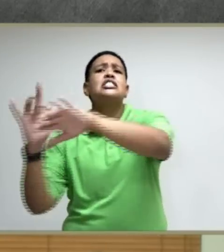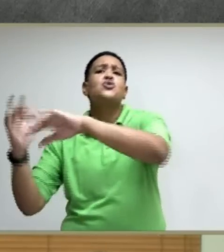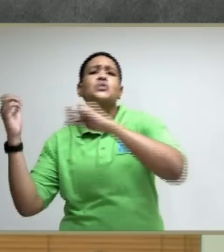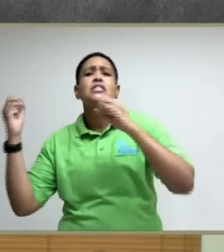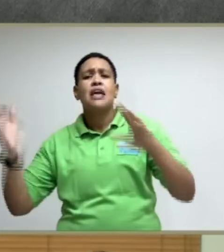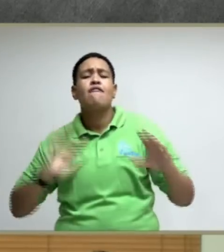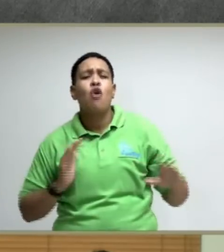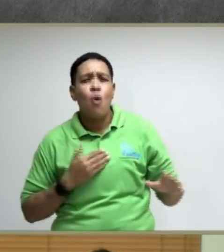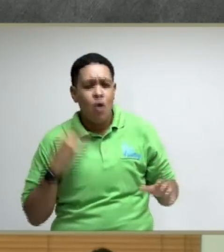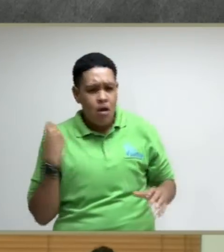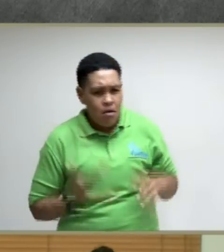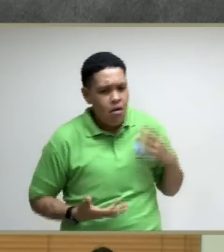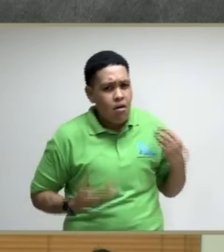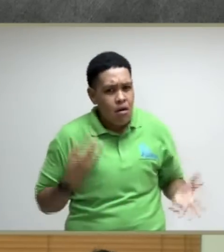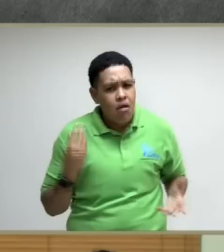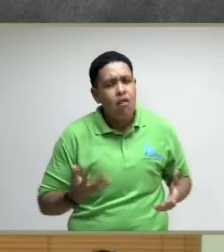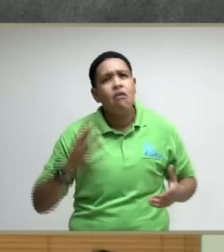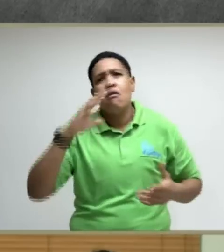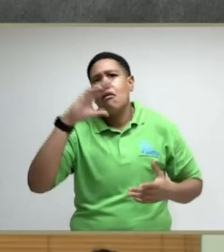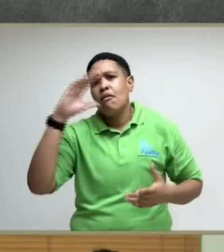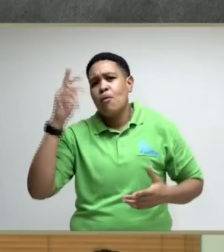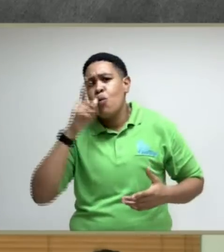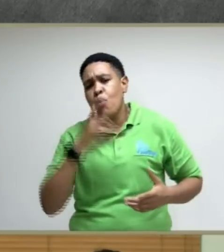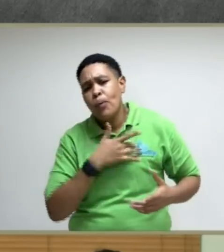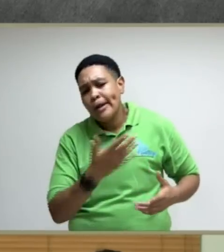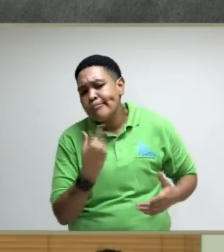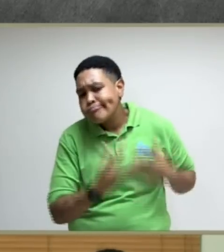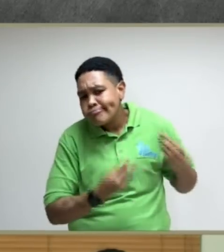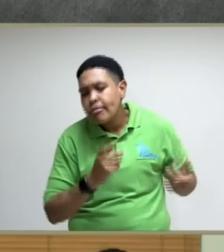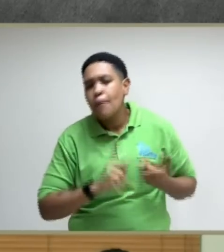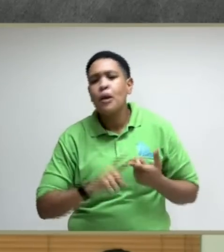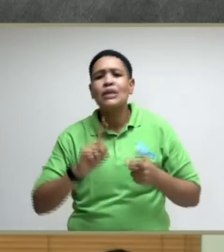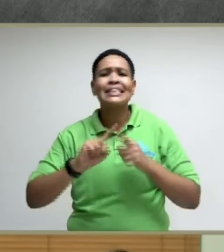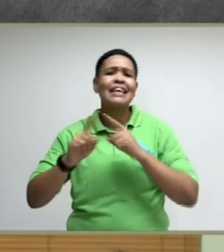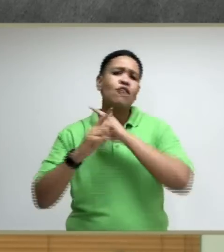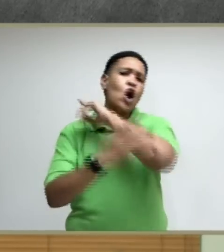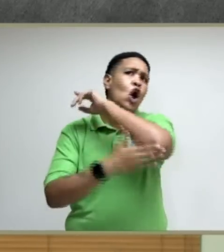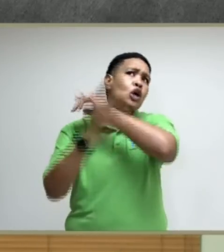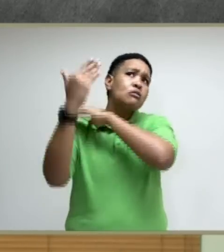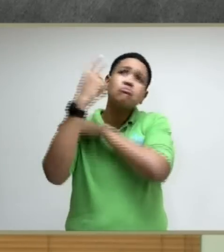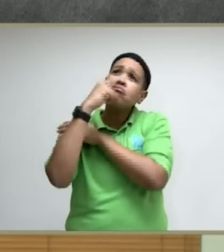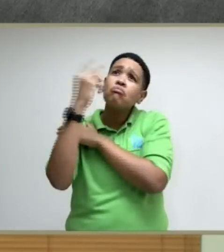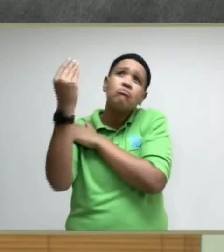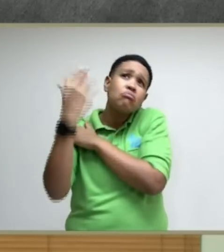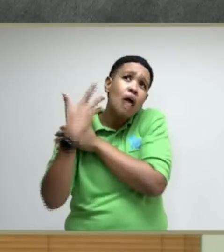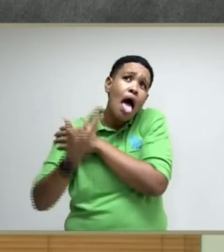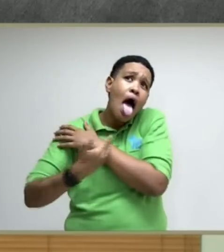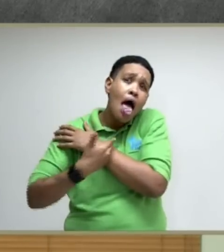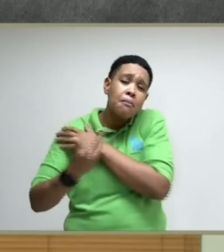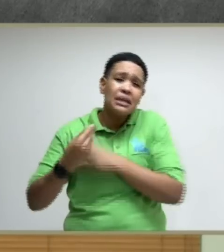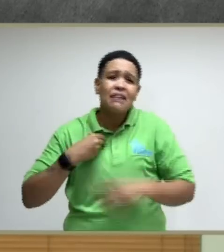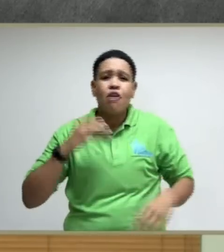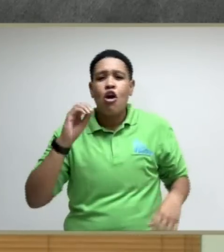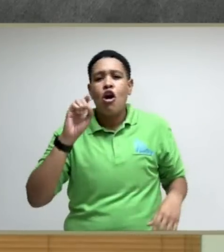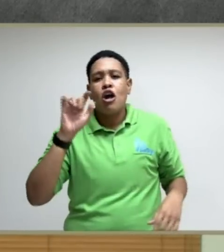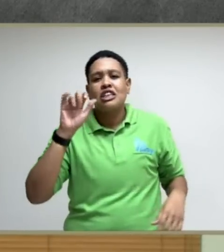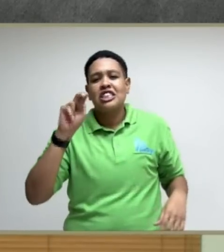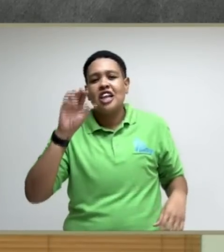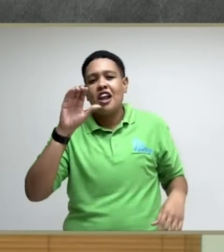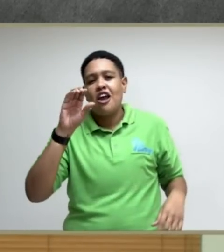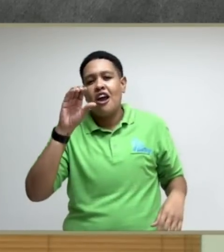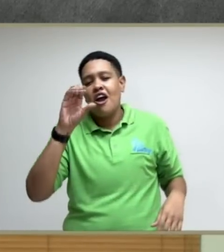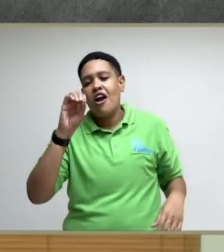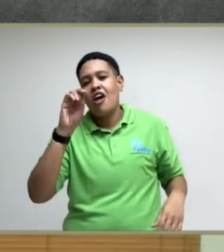donor agencies and bilateral partners in terms of securing oxygen concentrators. Now, this is a process